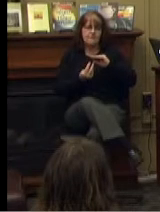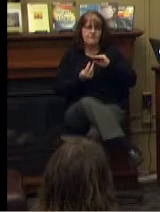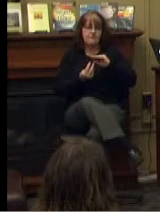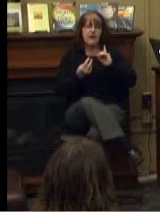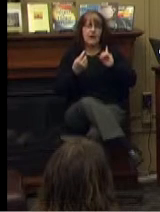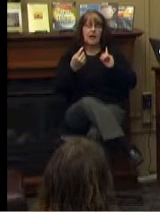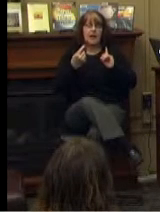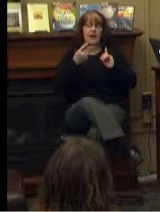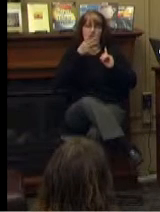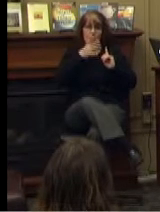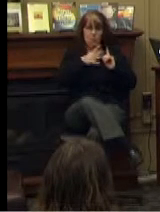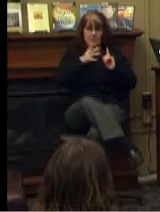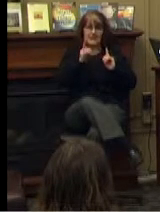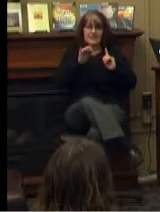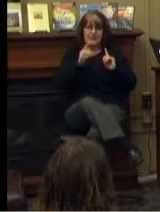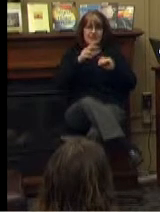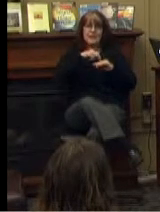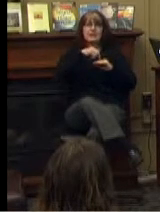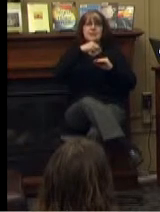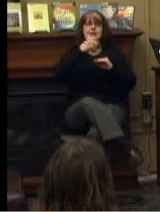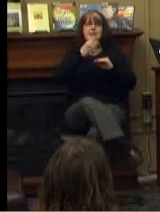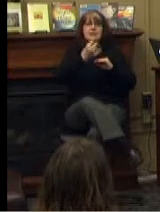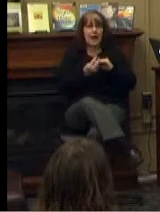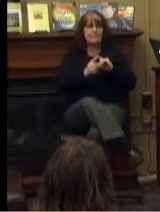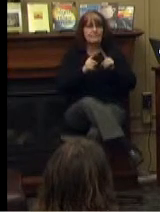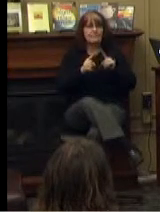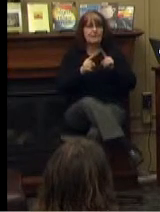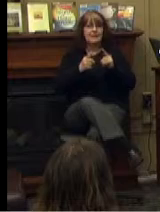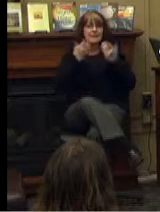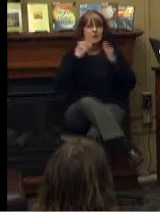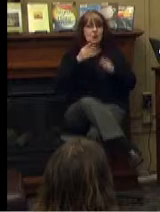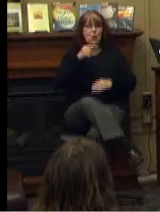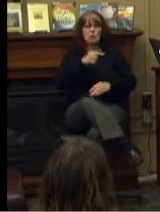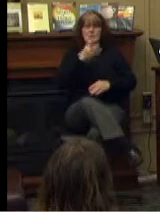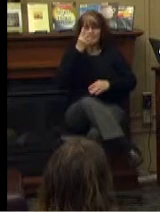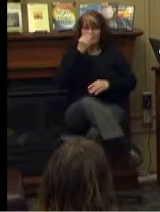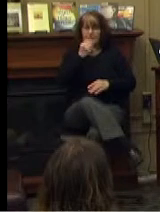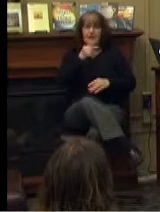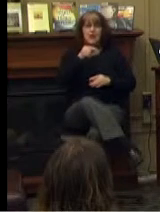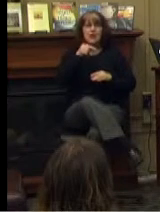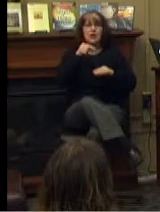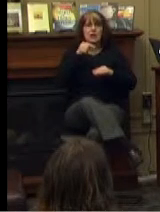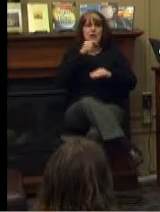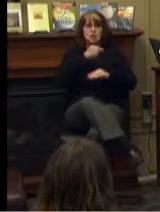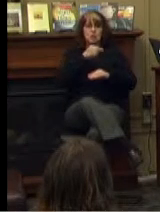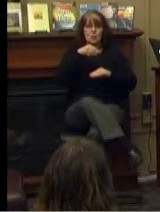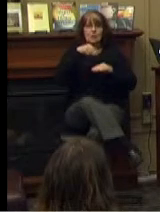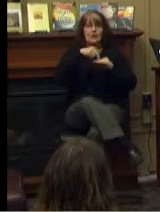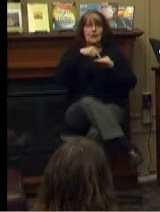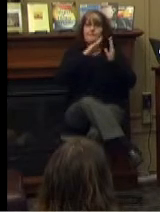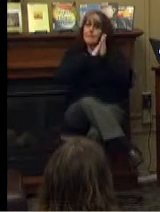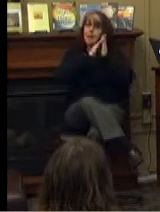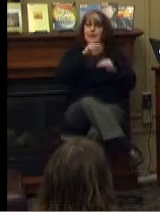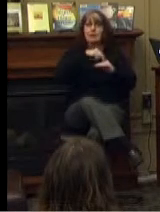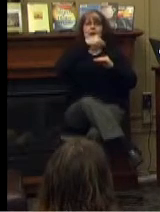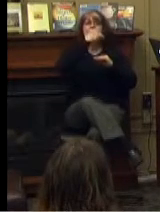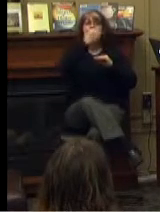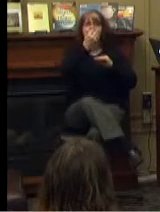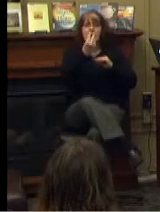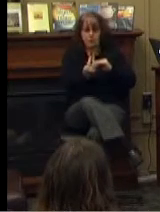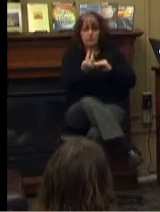dive, but she didn't realize she was sleeping. So she dove off of her bed and she broke her neck. She's paralyzed